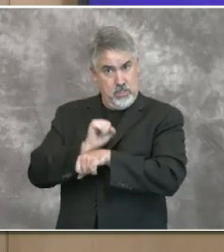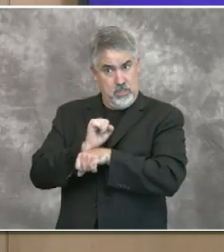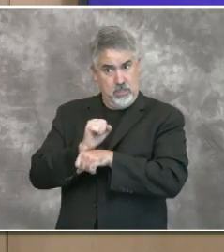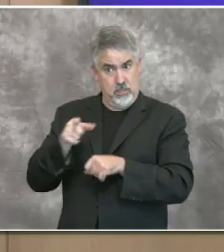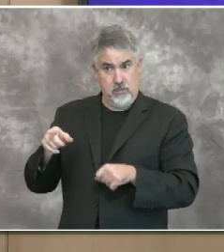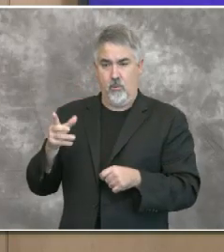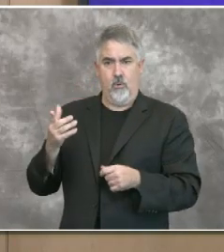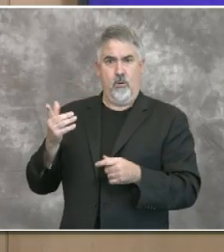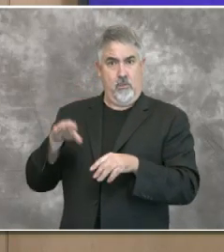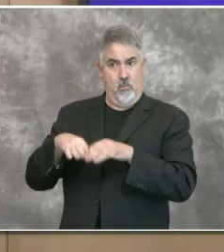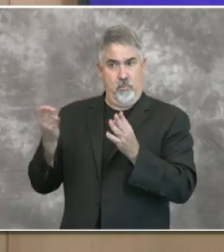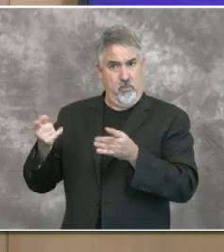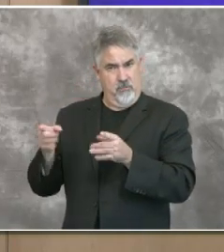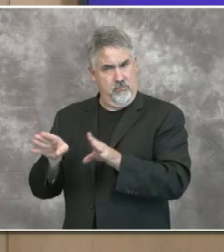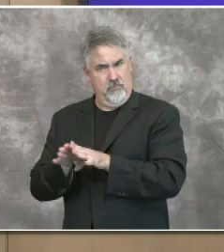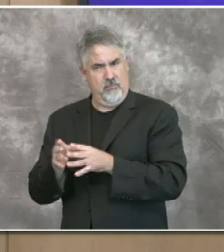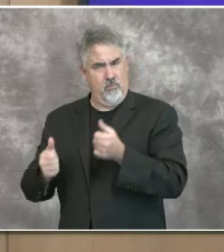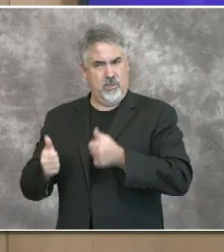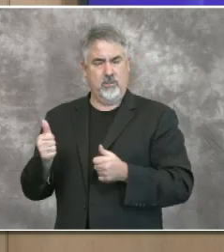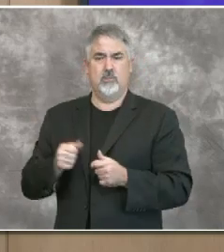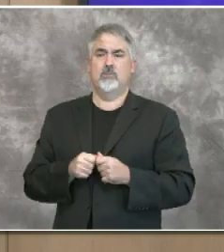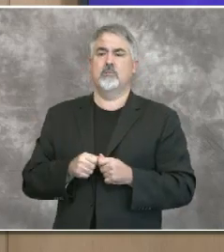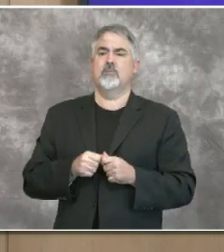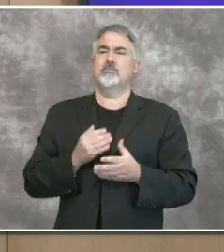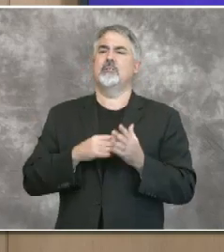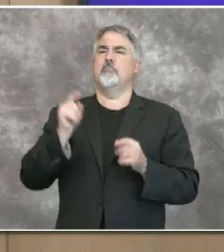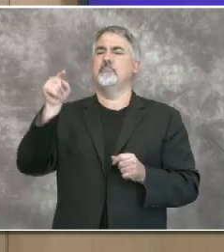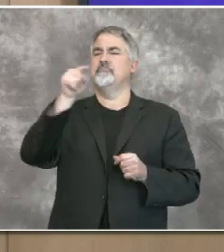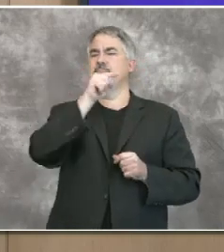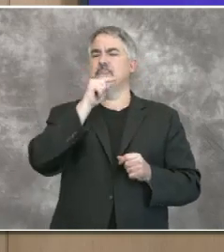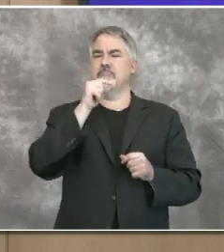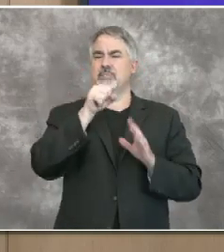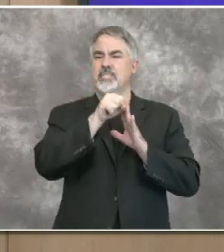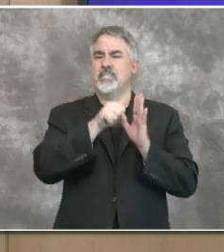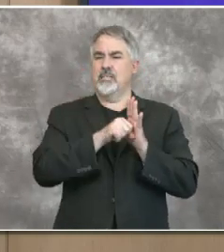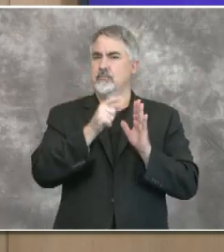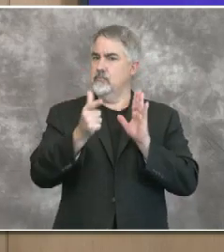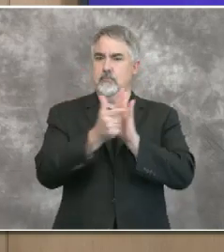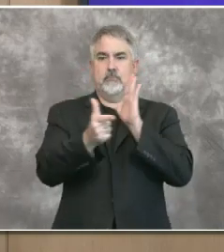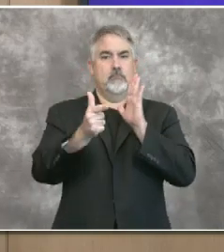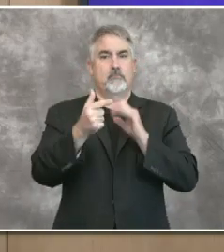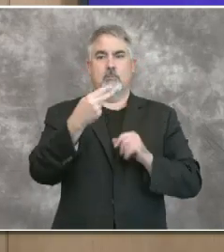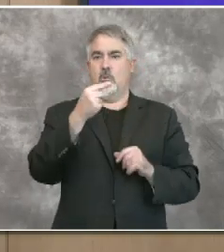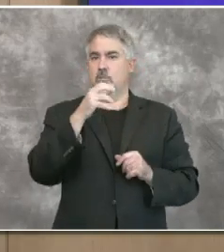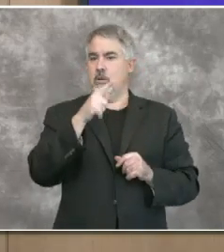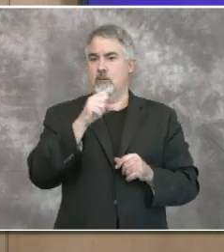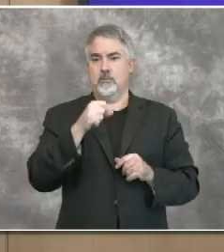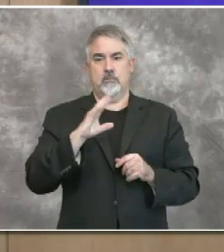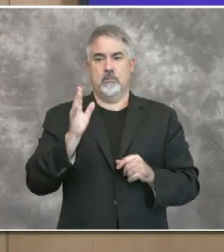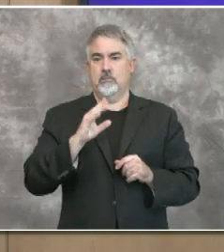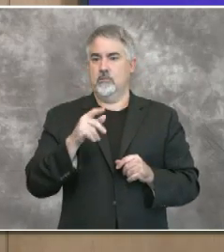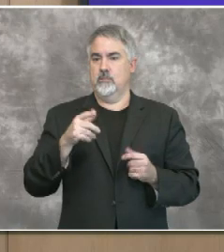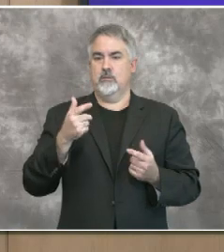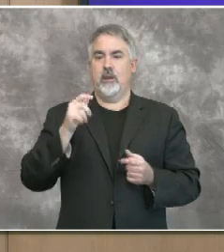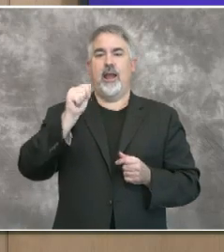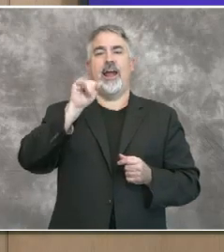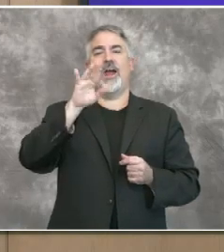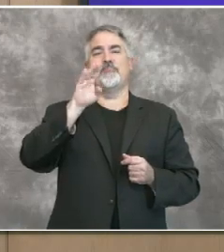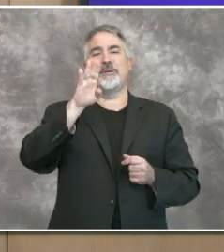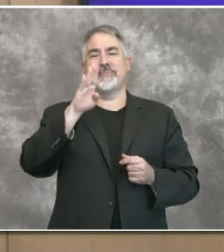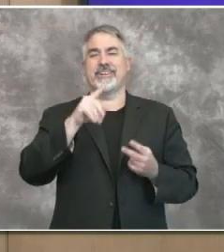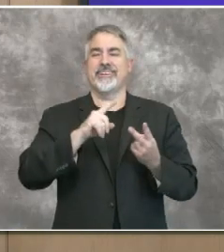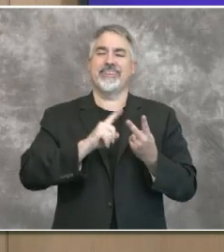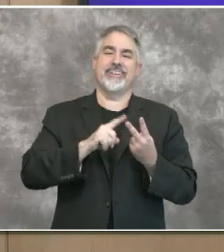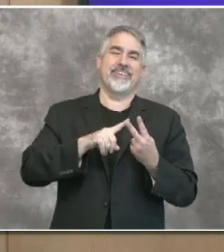short-term rentals. Is San Diego County considering doing this as well during the stay-at-home order? Thank you, David. Hotels,